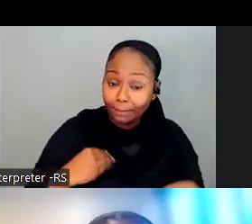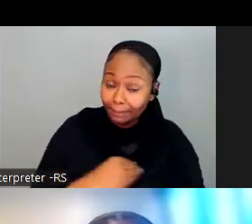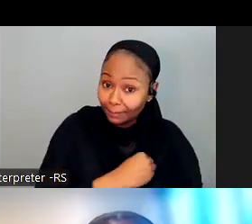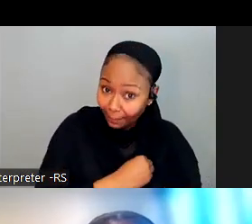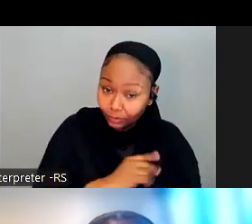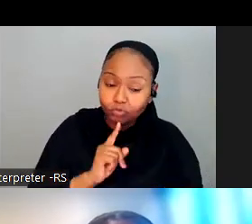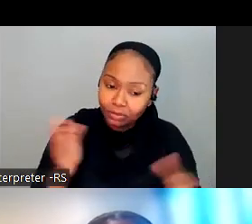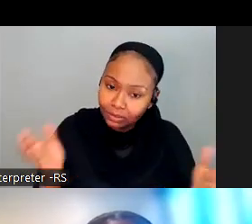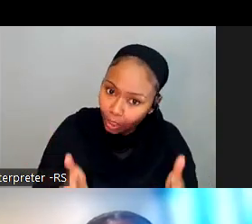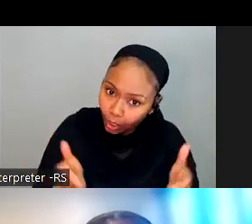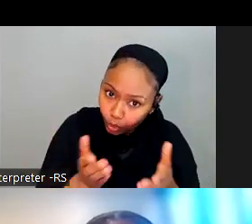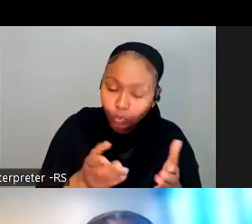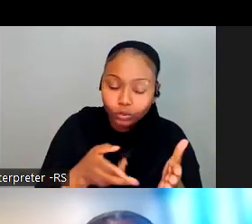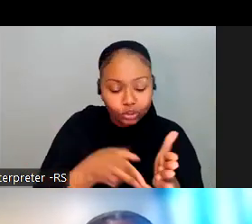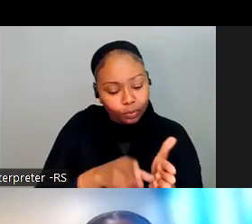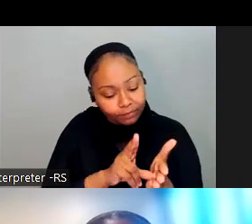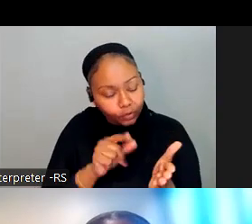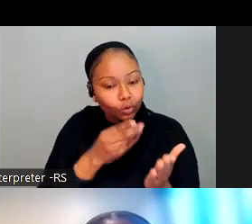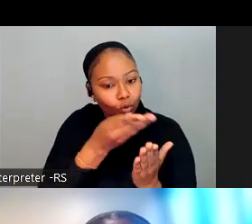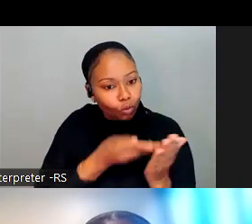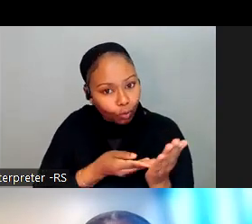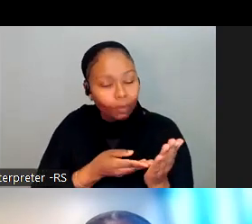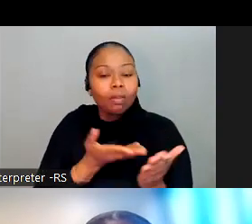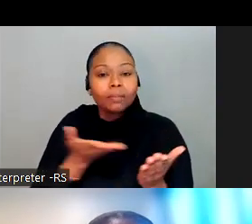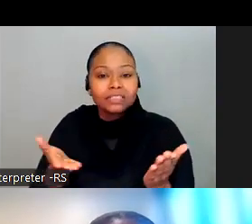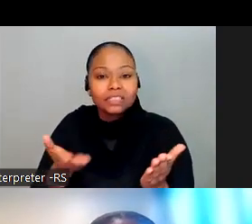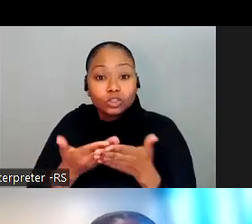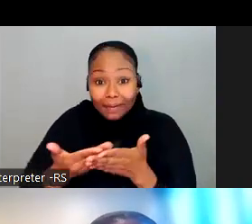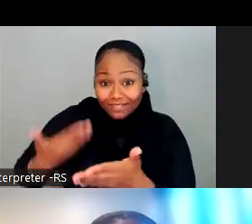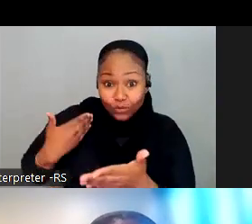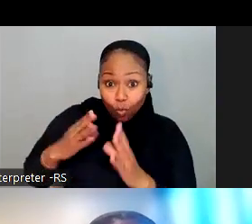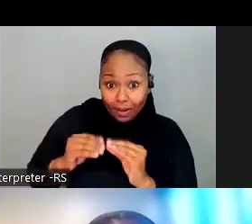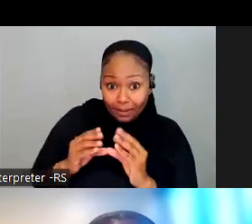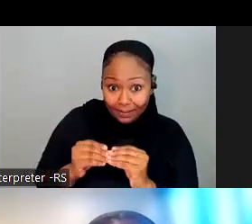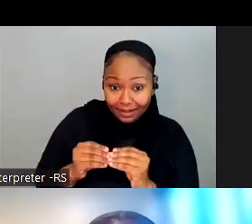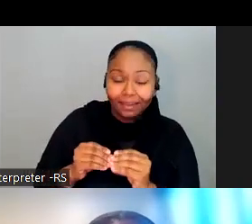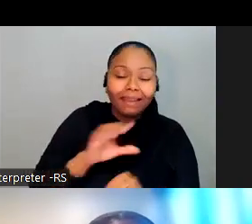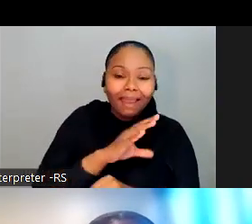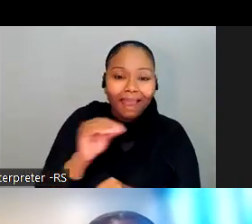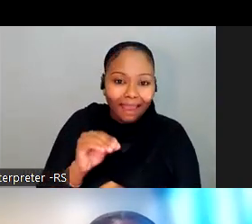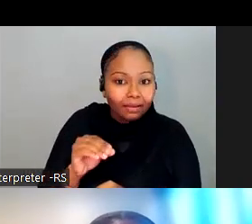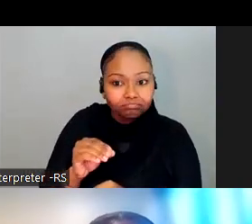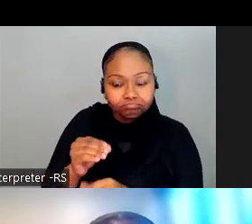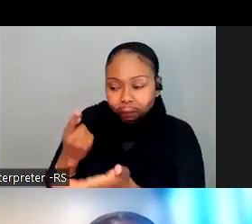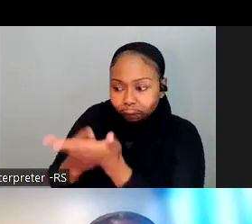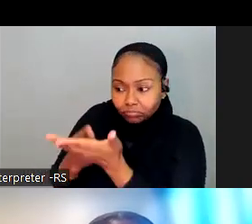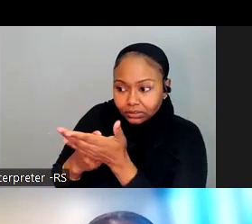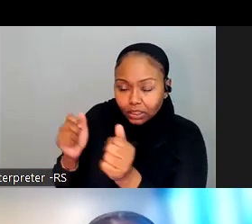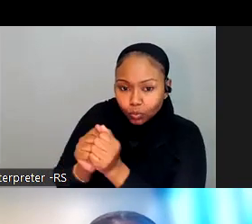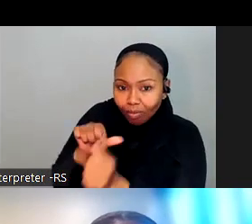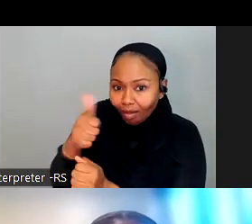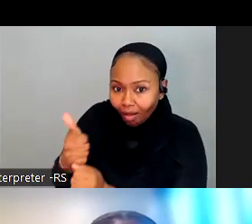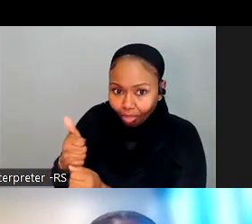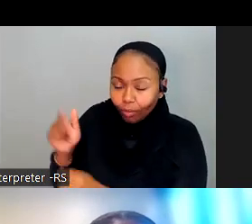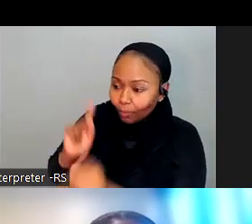to review materials prior to the meeting and consult with other individuals within their organizations